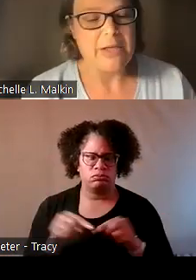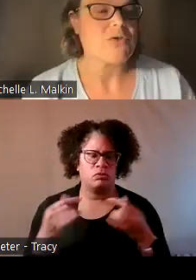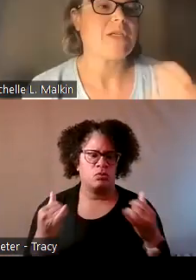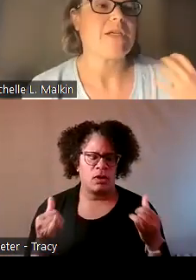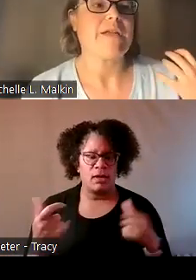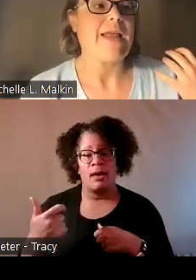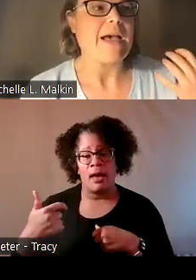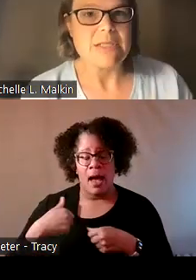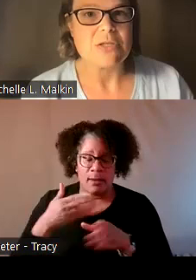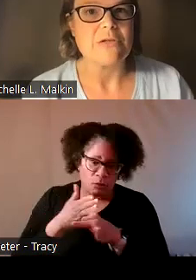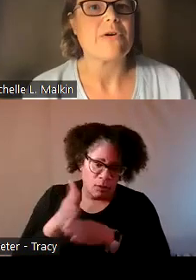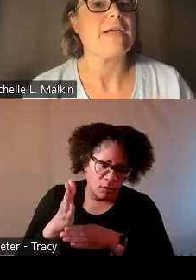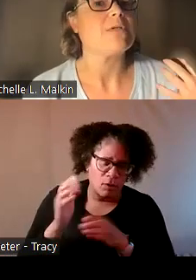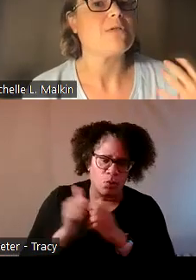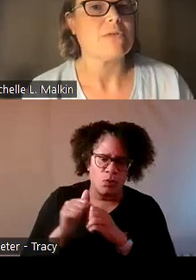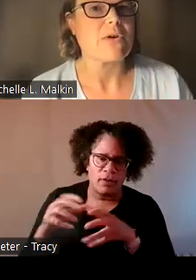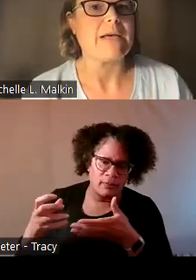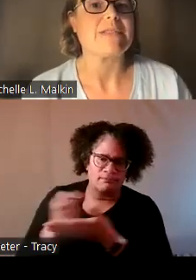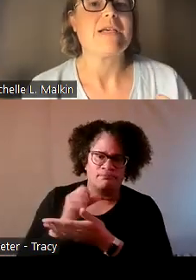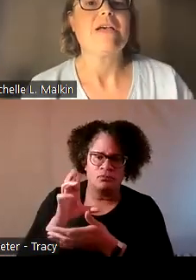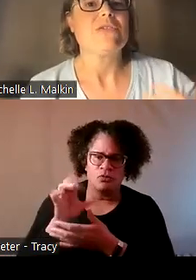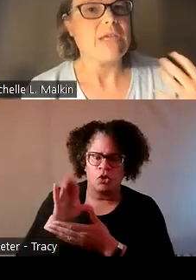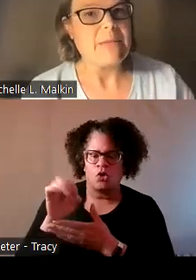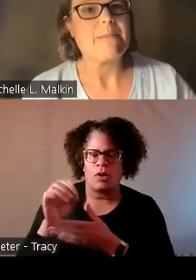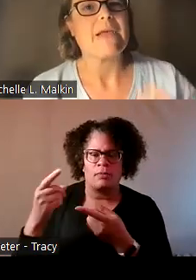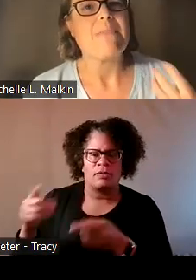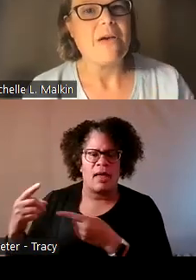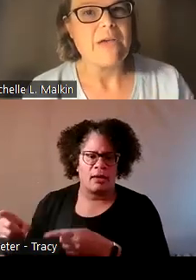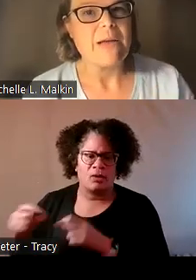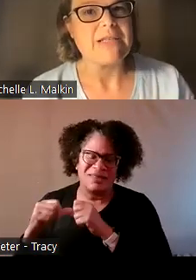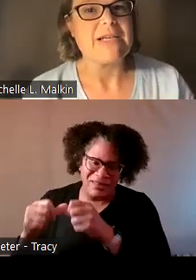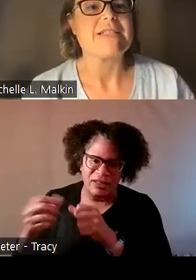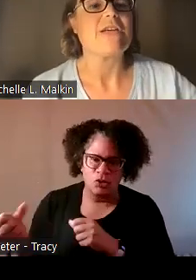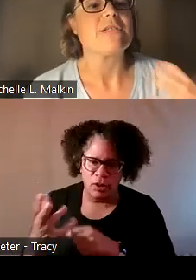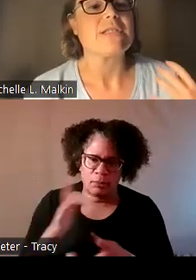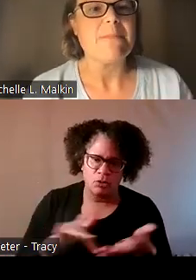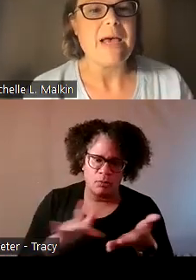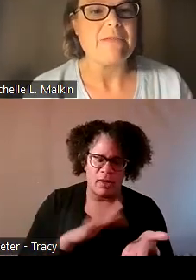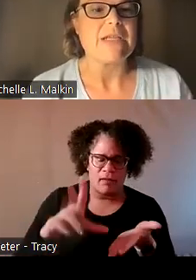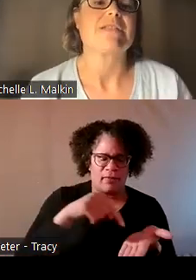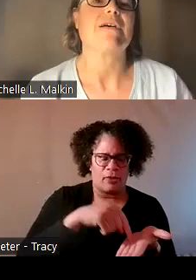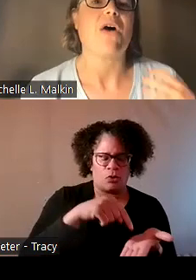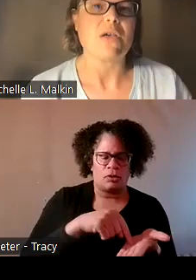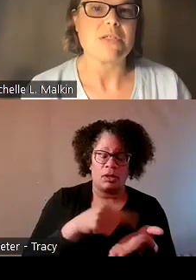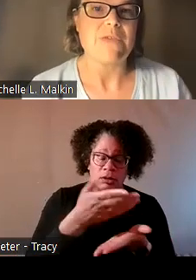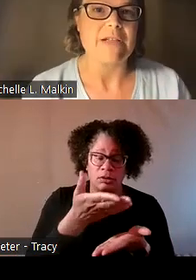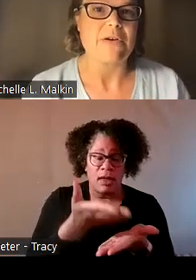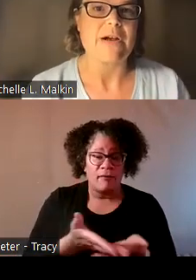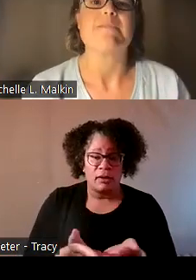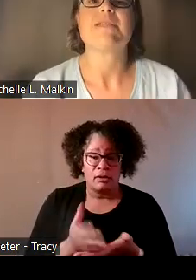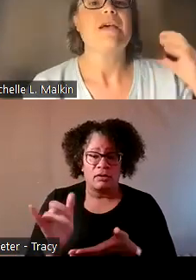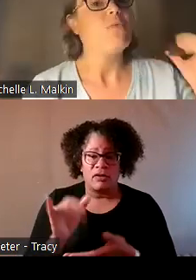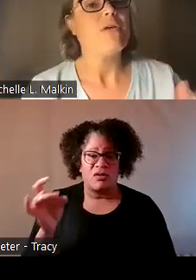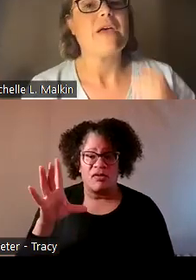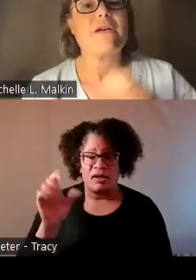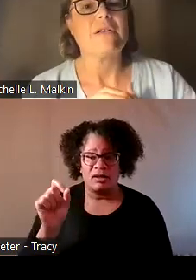primarily interested in acquisitional crimes, those crimes to keep gambling and pay off gambling debts, there is some evidence of also violent